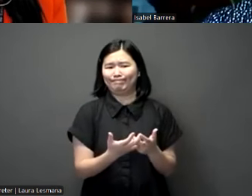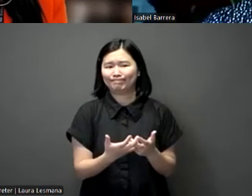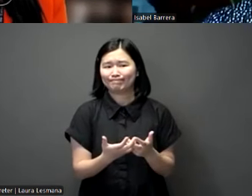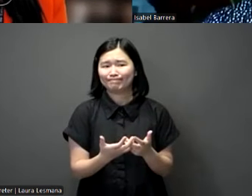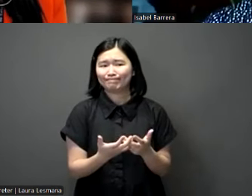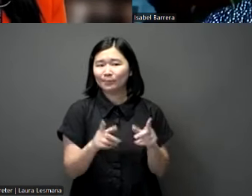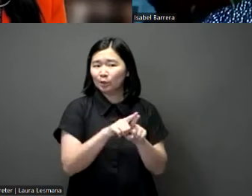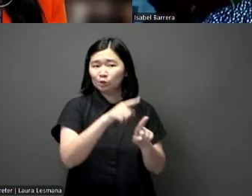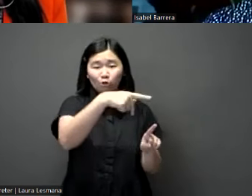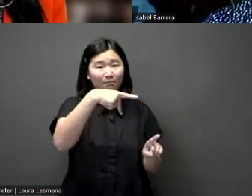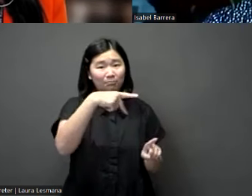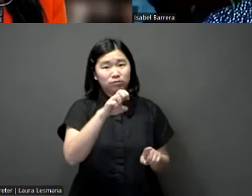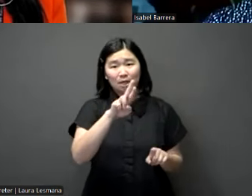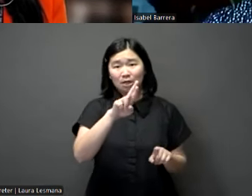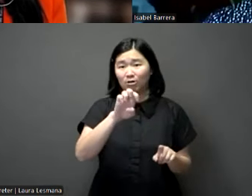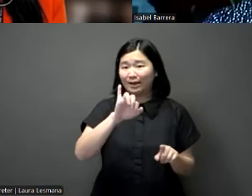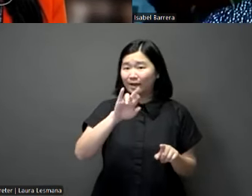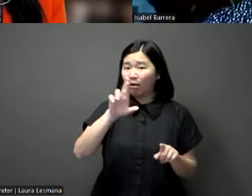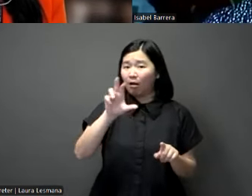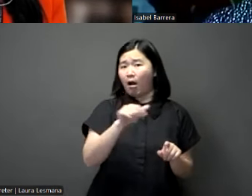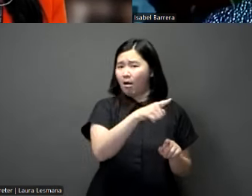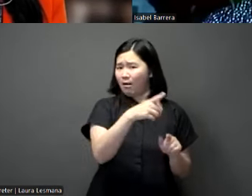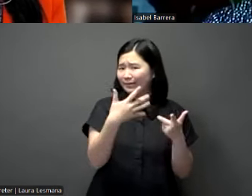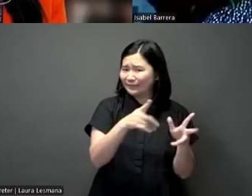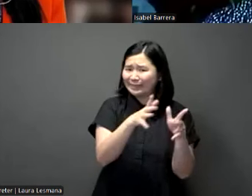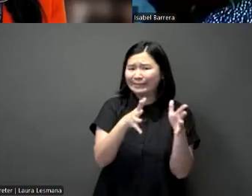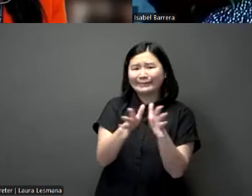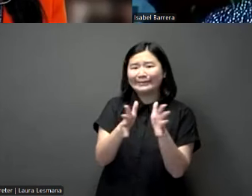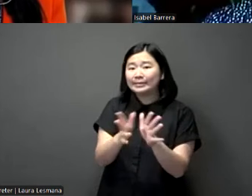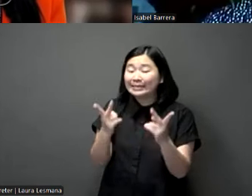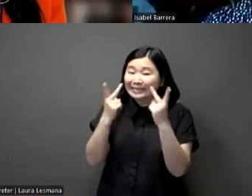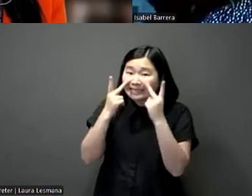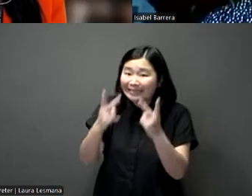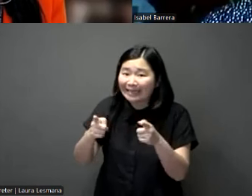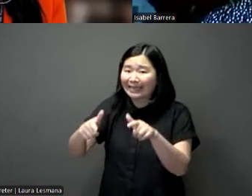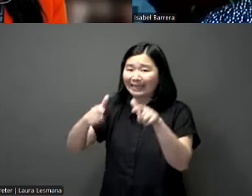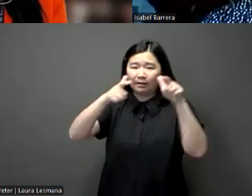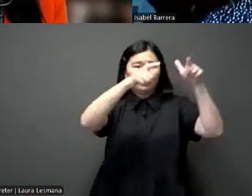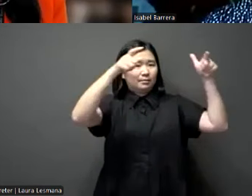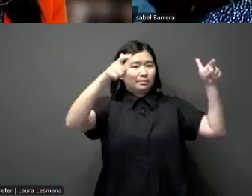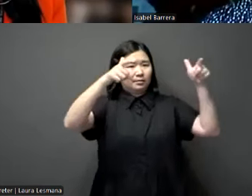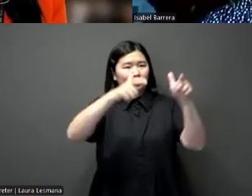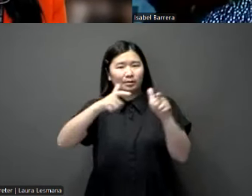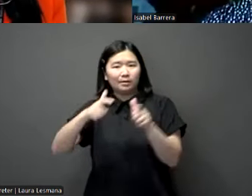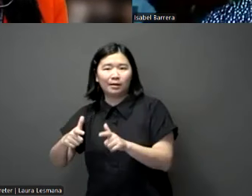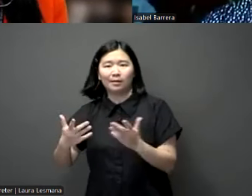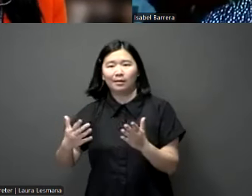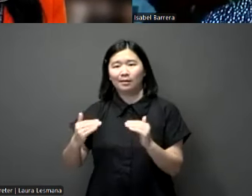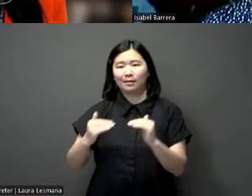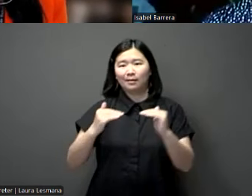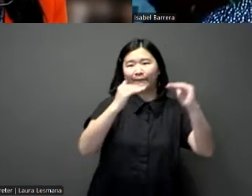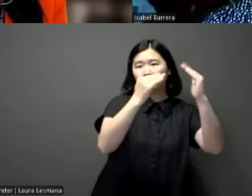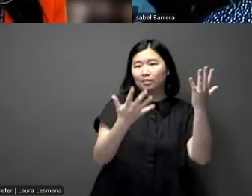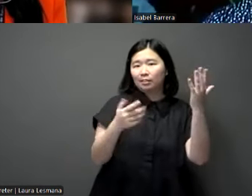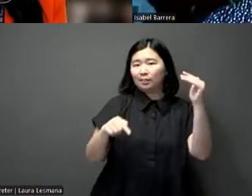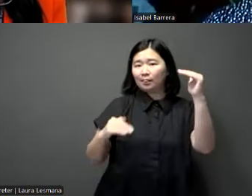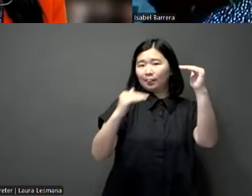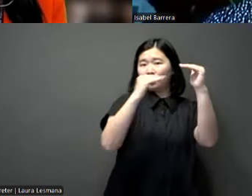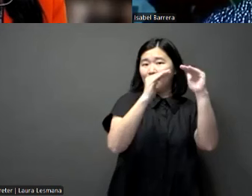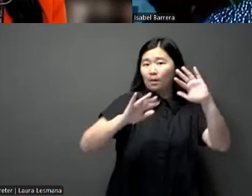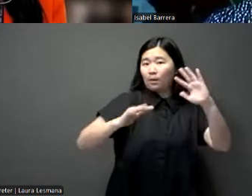specific communities. We do understand that if we see this from a central area, we won't be